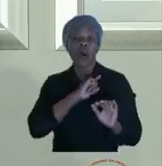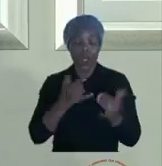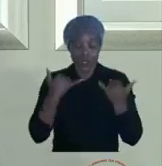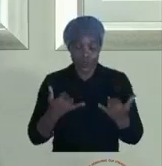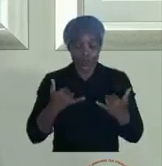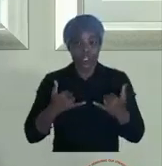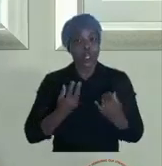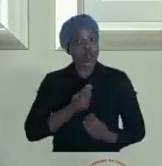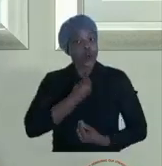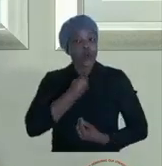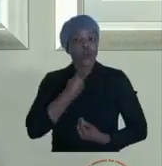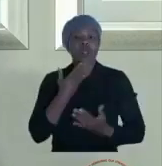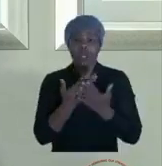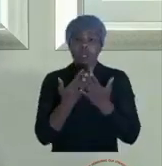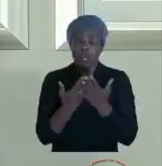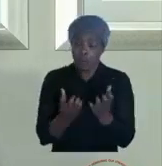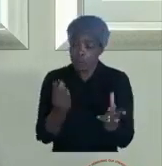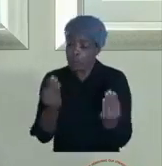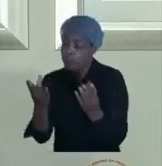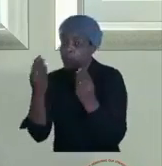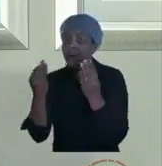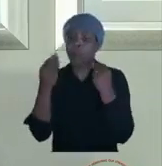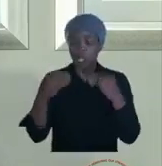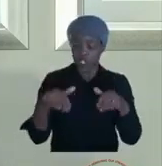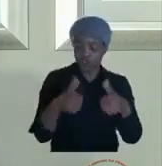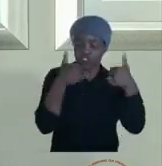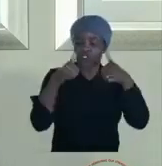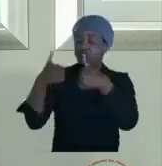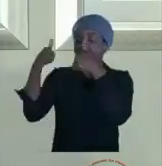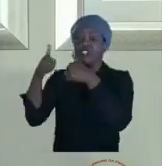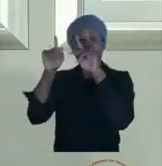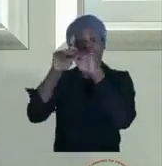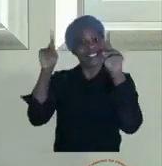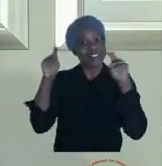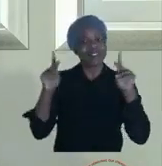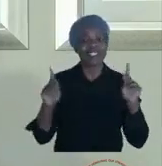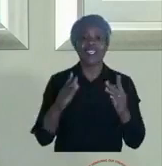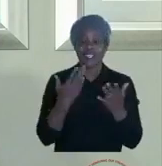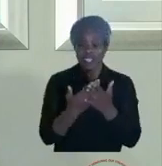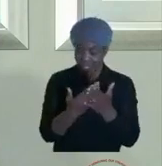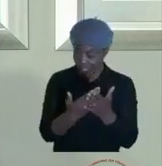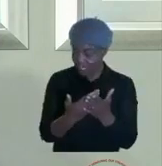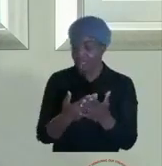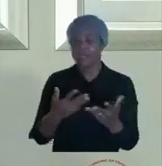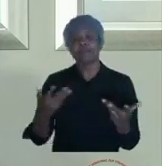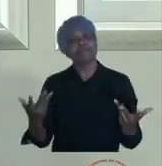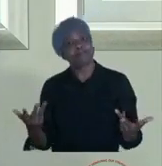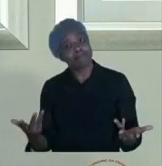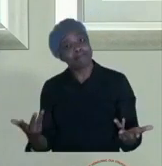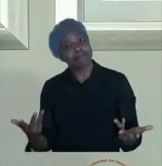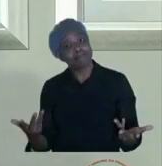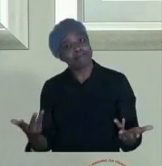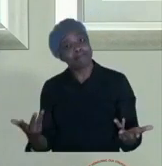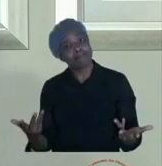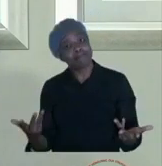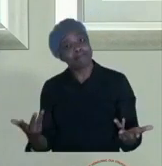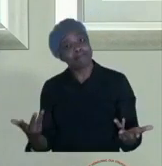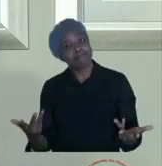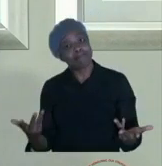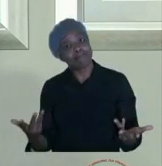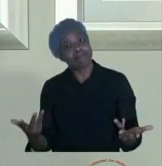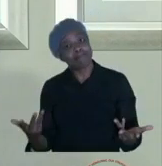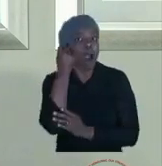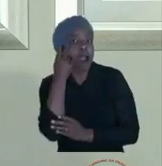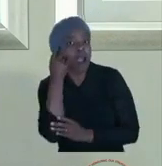challenges and are therefore fighting a different struggle. They deserve to be heard and understood so that their needs